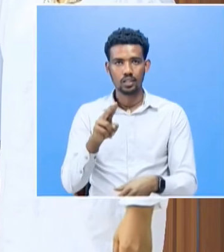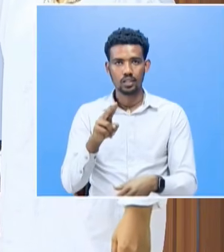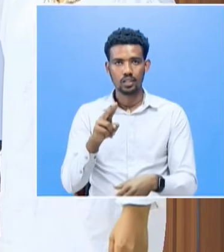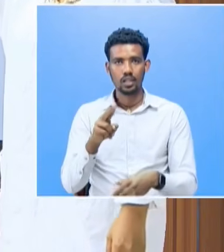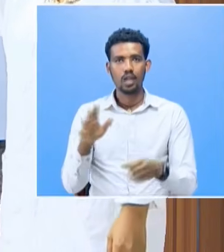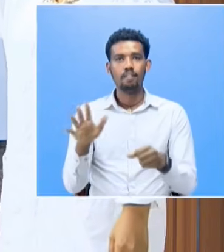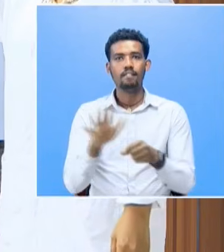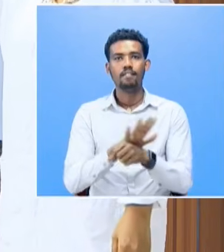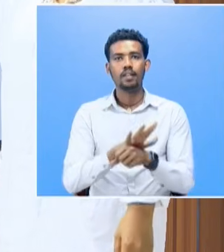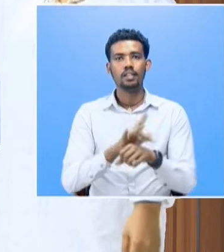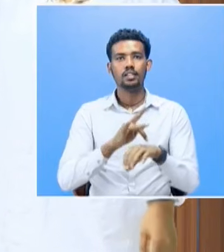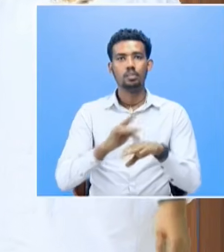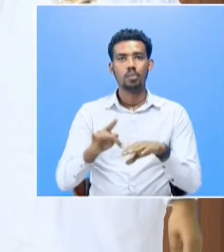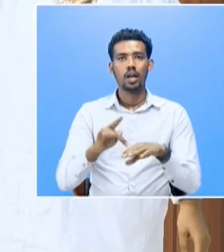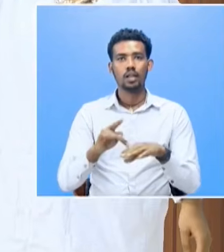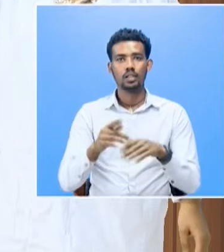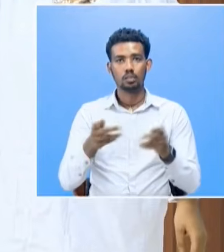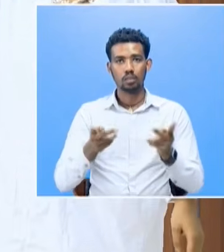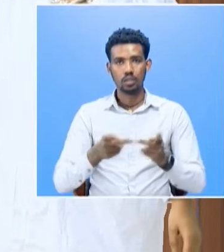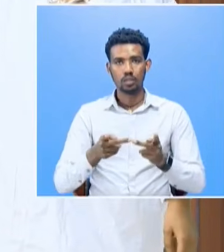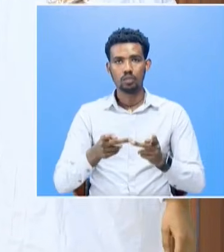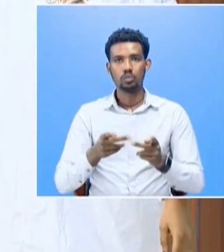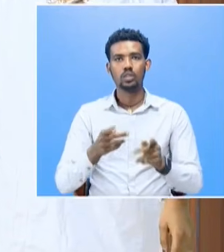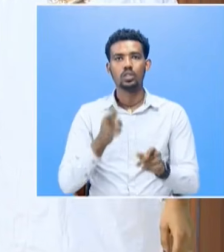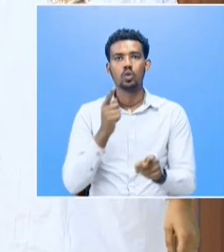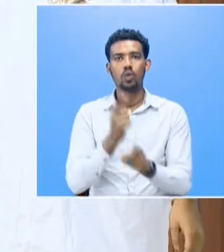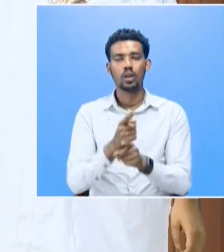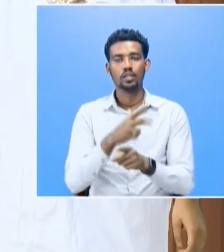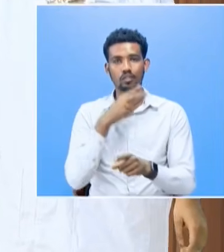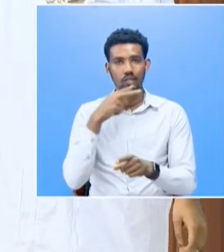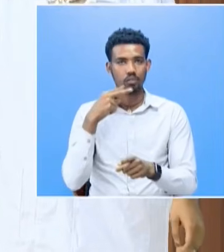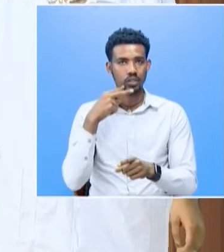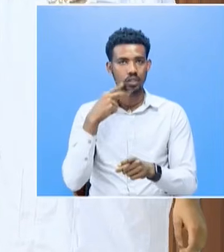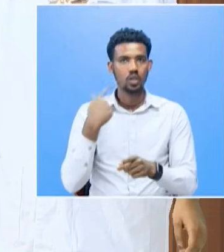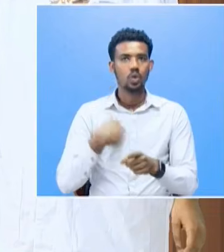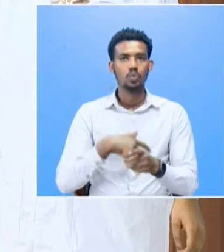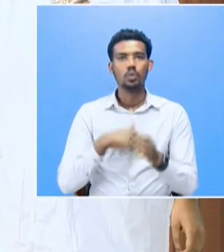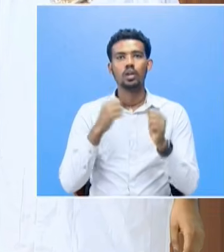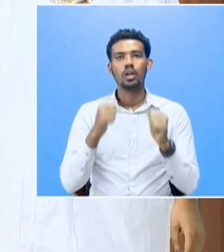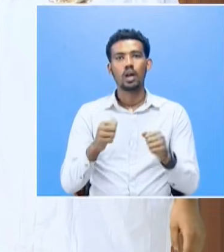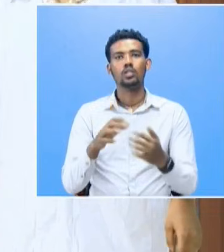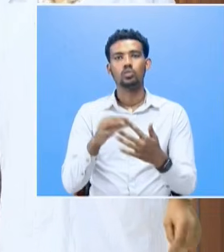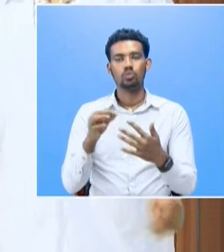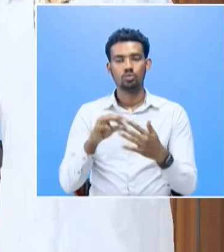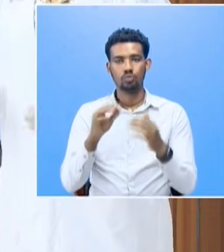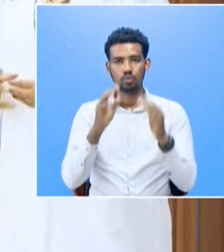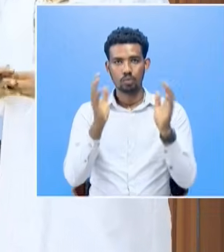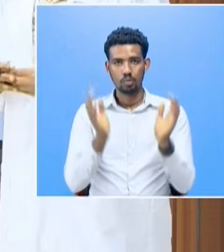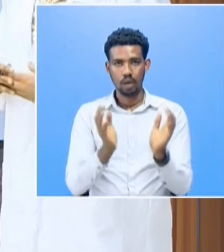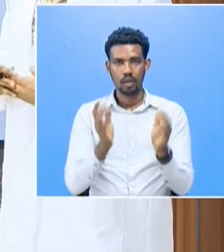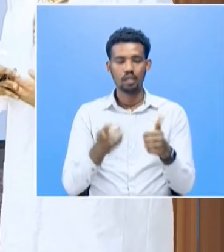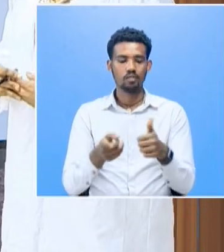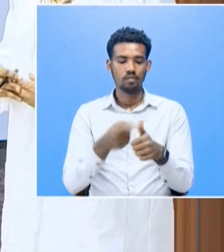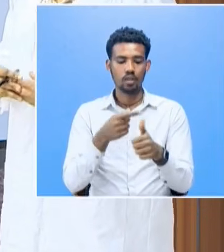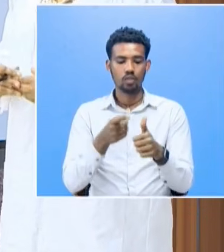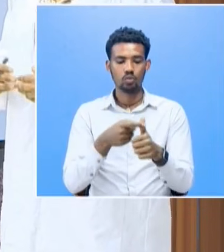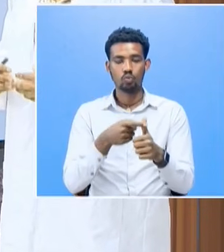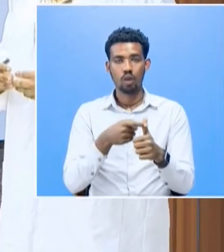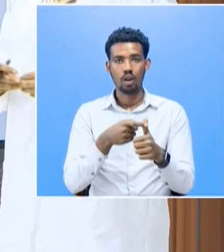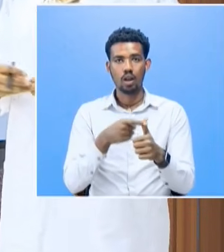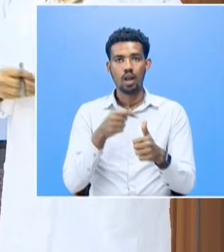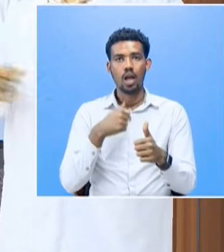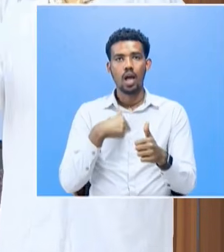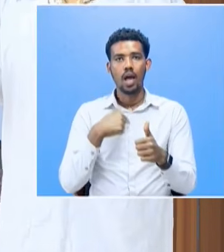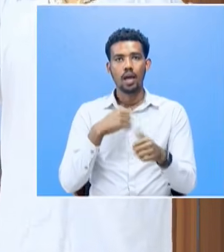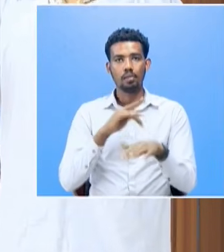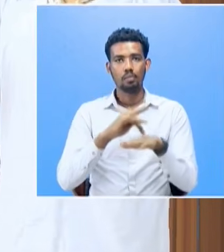blank spaces with the correct helping verbs. You can choose from the bracket. The first one, I blank